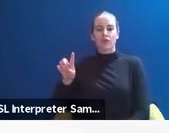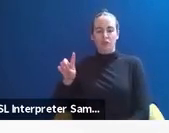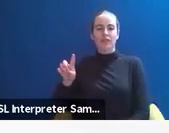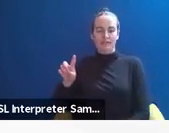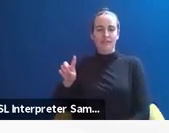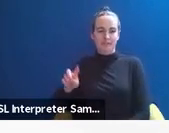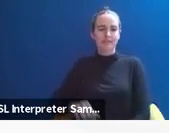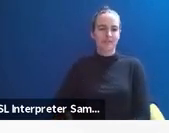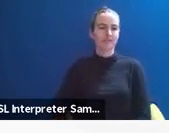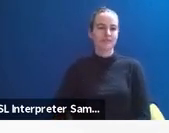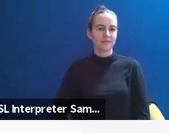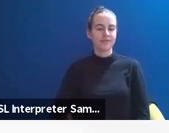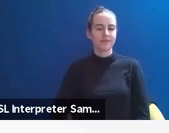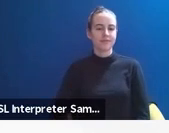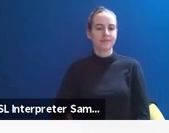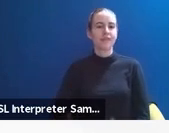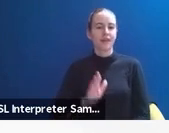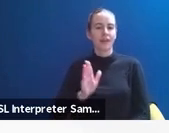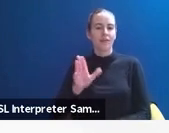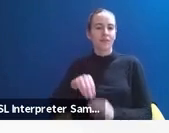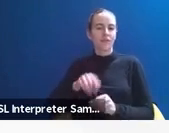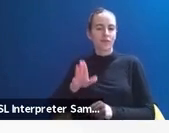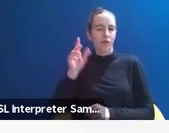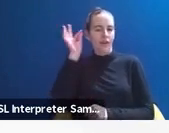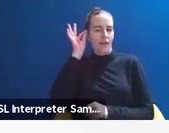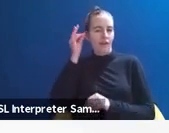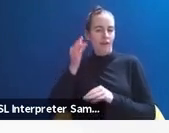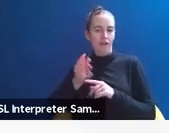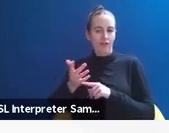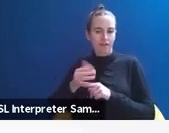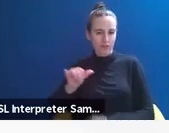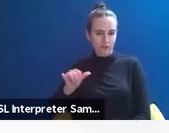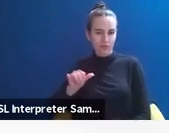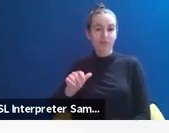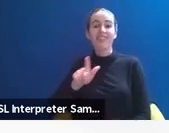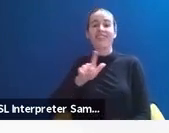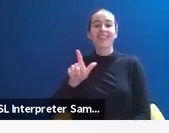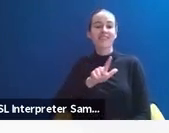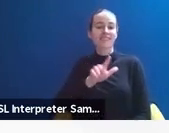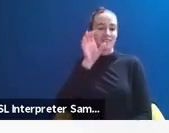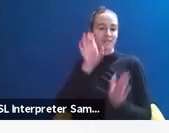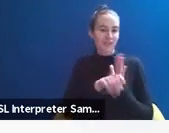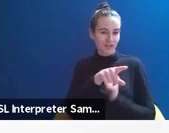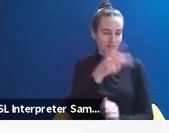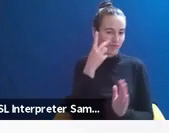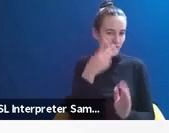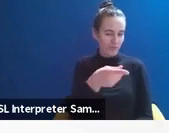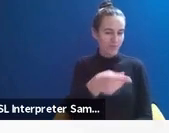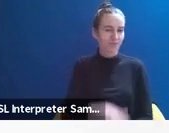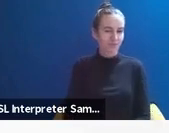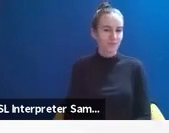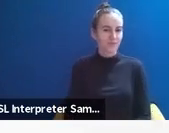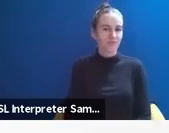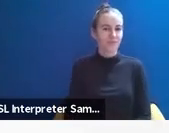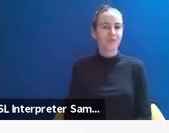cupula and the underlying hair cells. You see that in the left picture. The cupula is centered